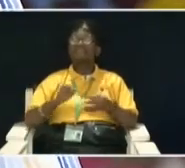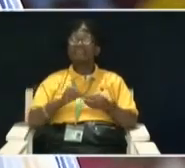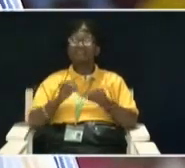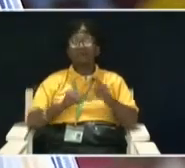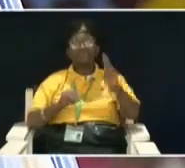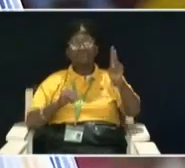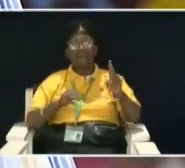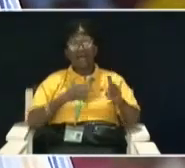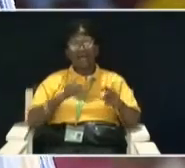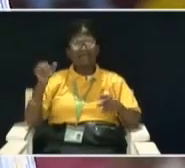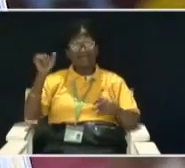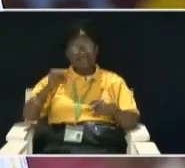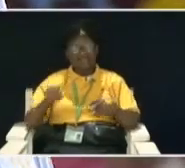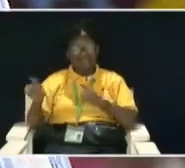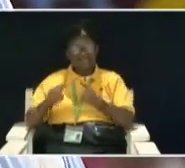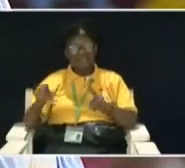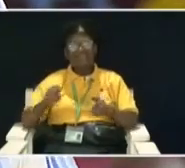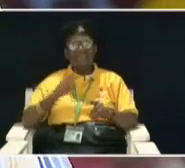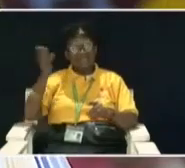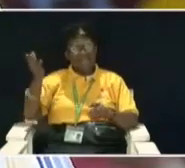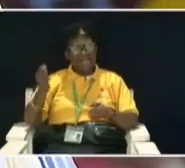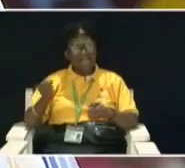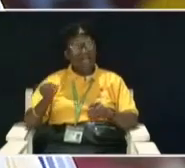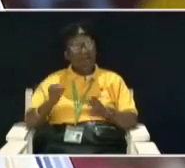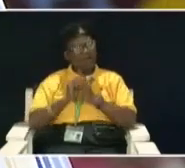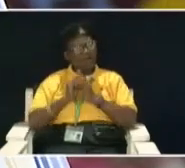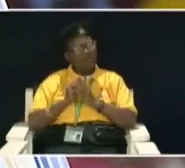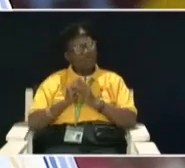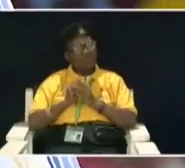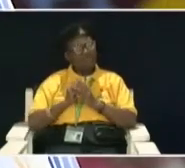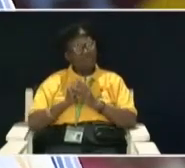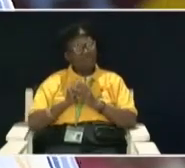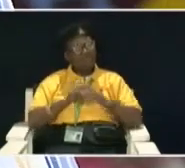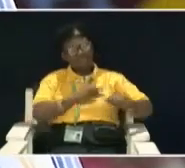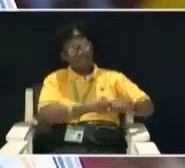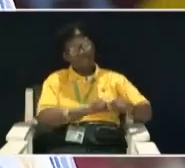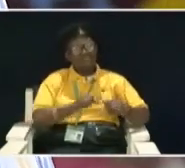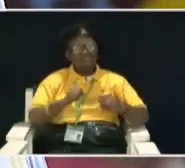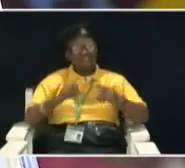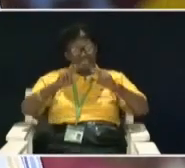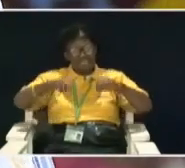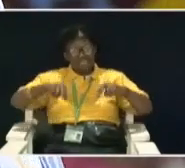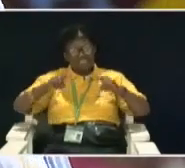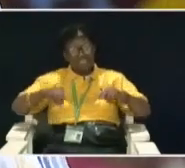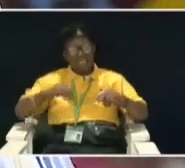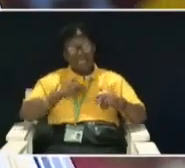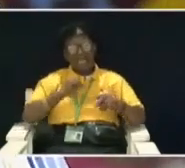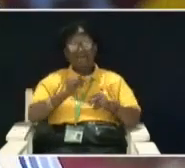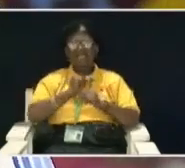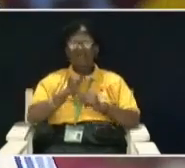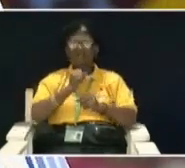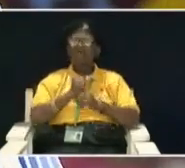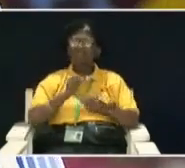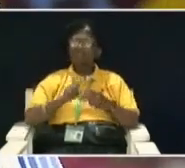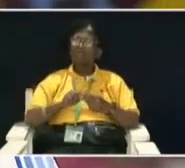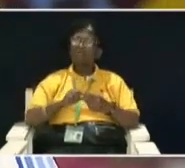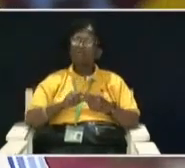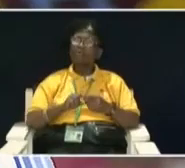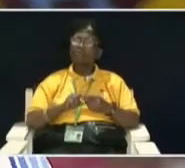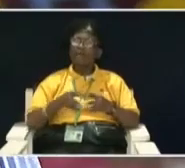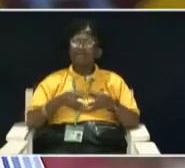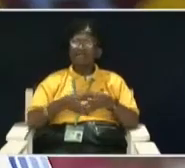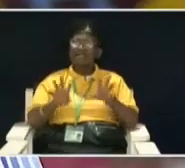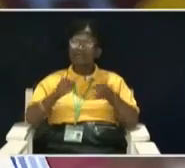check. And then I got to gate number four. And then I got to gate number five. I